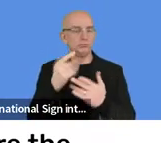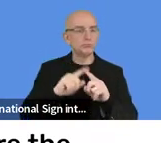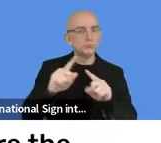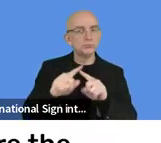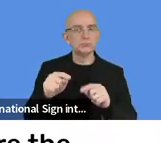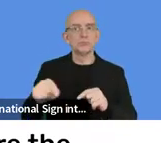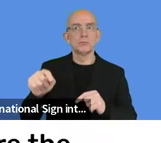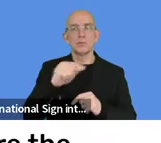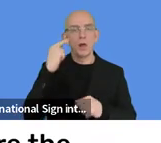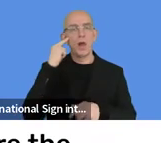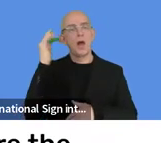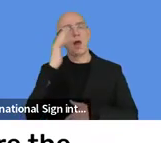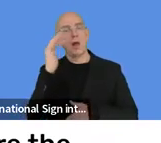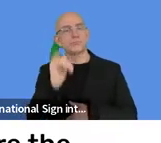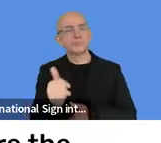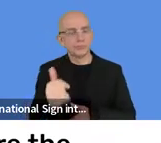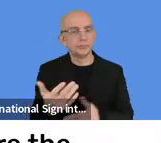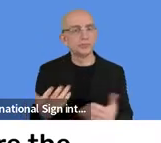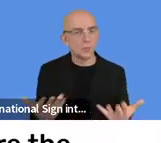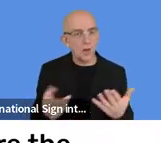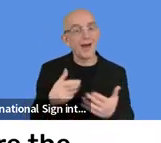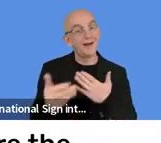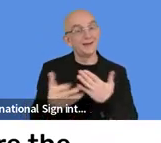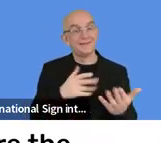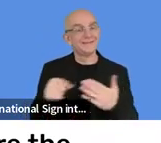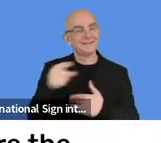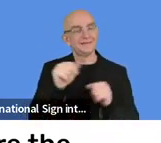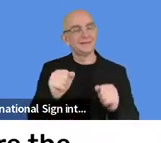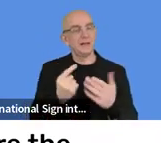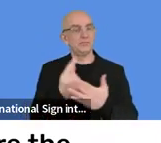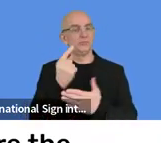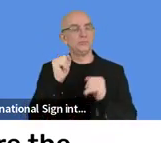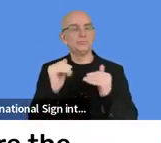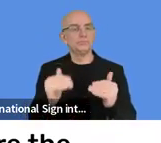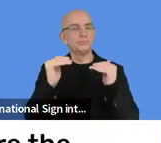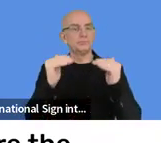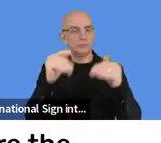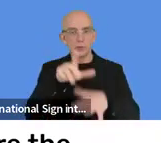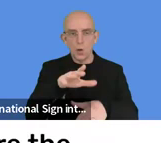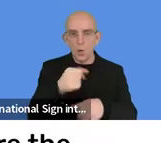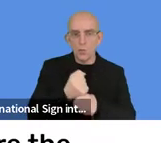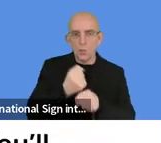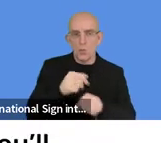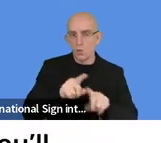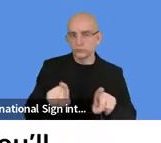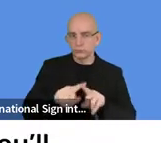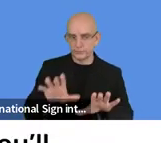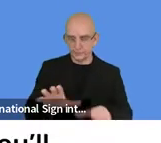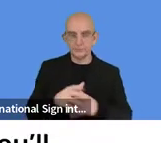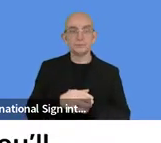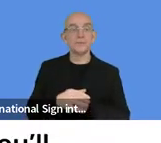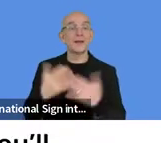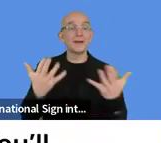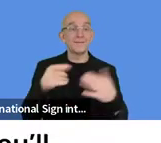So that's ultimately where it's all at. Understanding the market and being able to create value by solving problems.